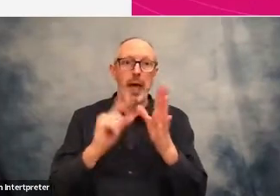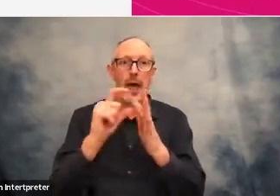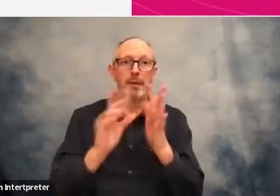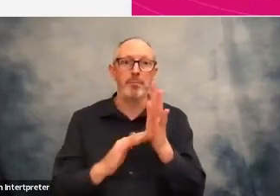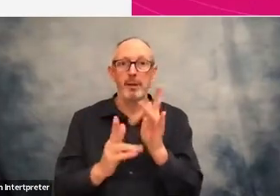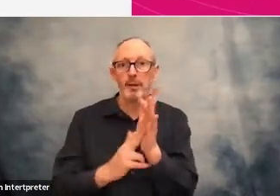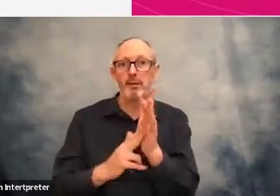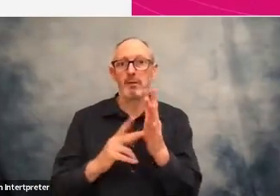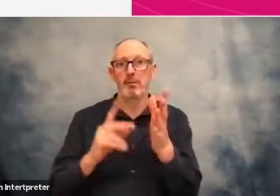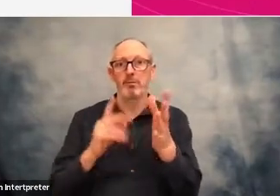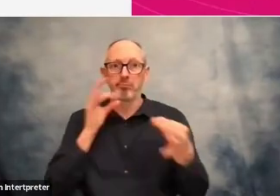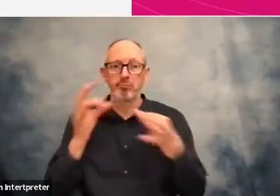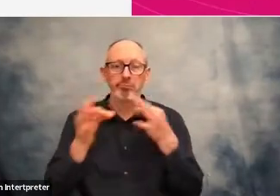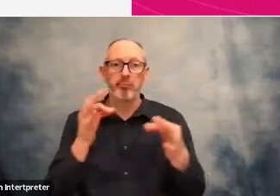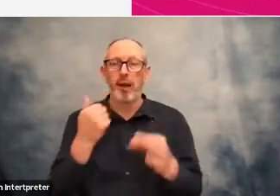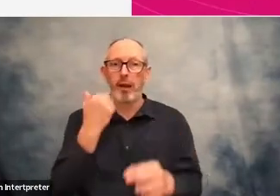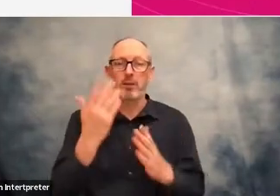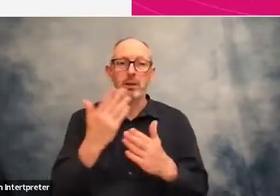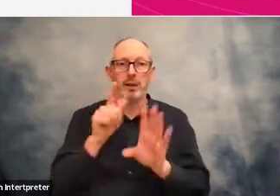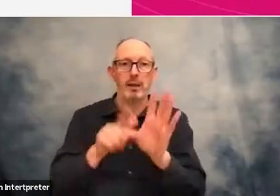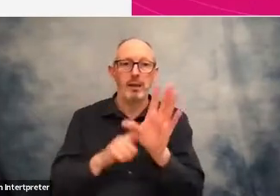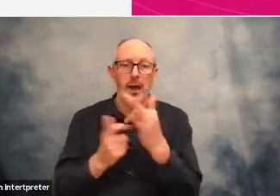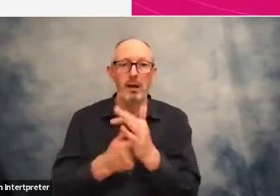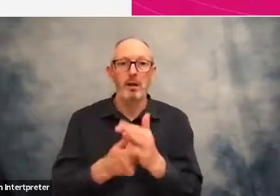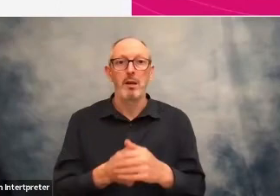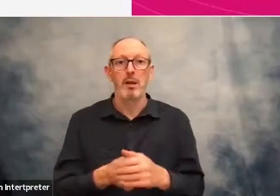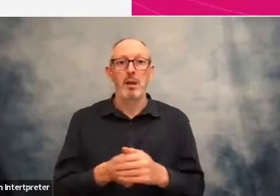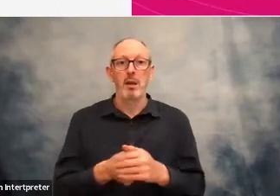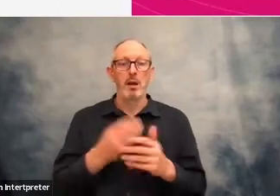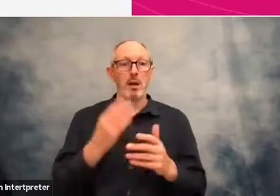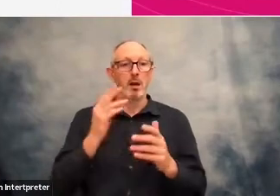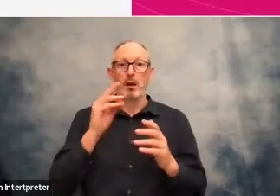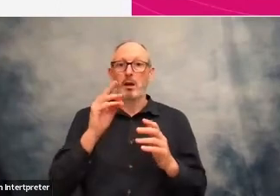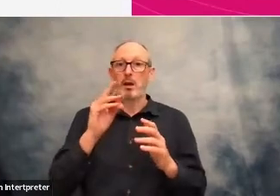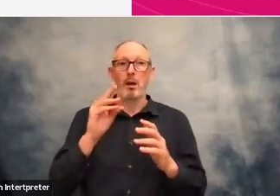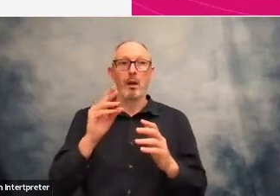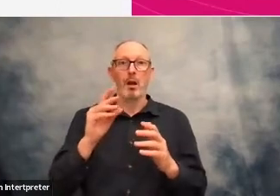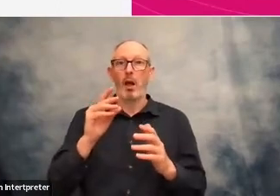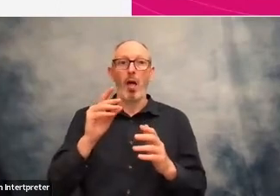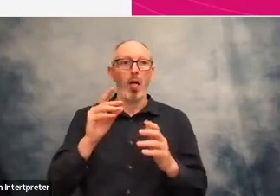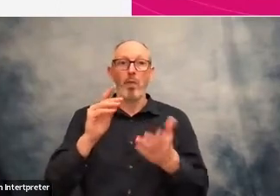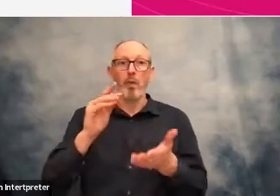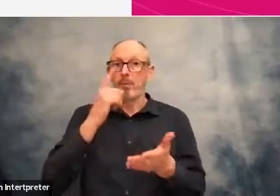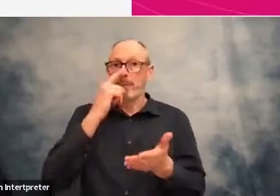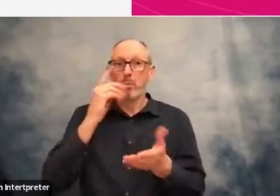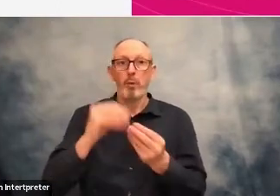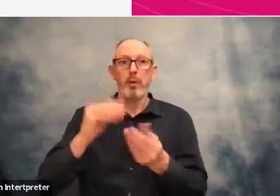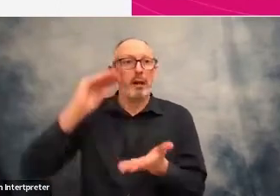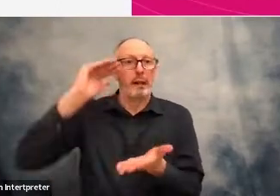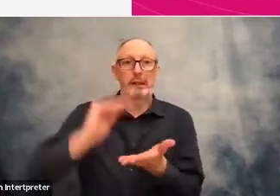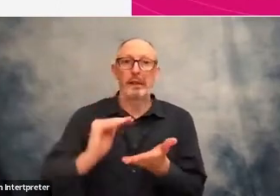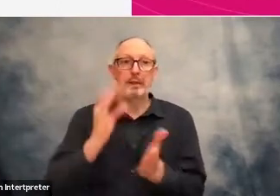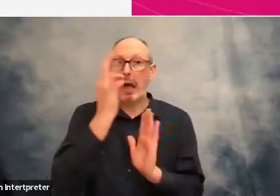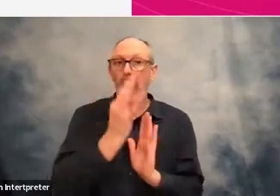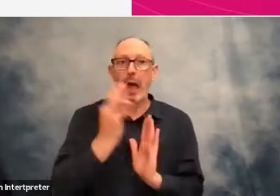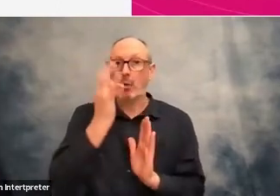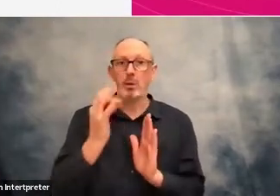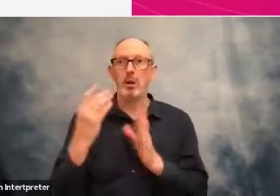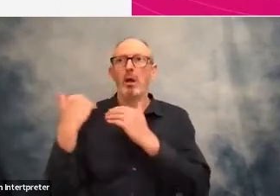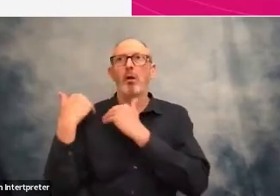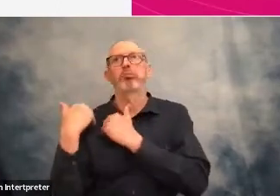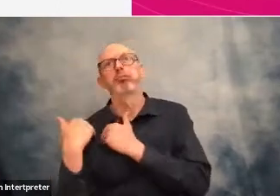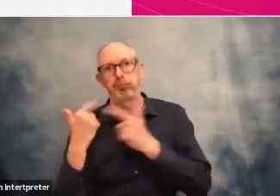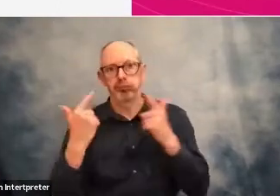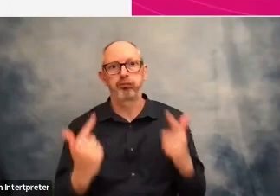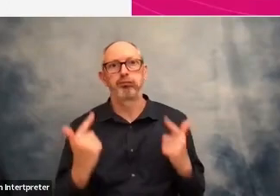decisions. The burden of documentation falls disproportionately on the people with the least capacity to carry them. These startups have found two ways to